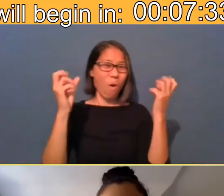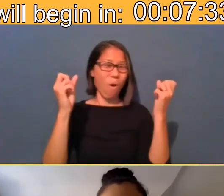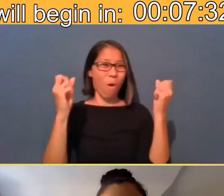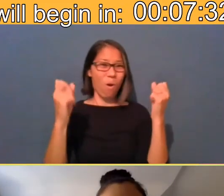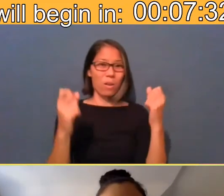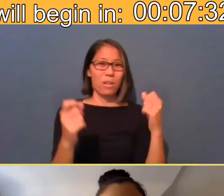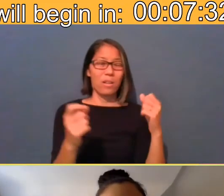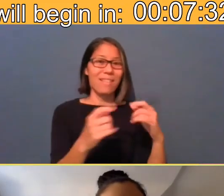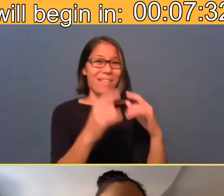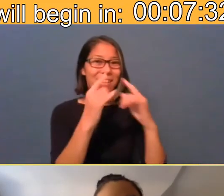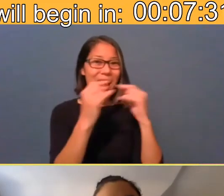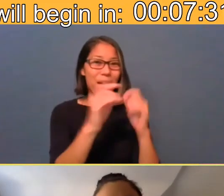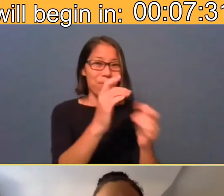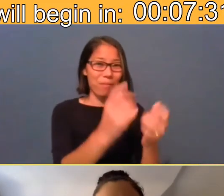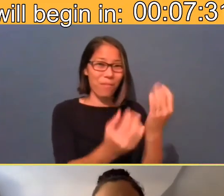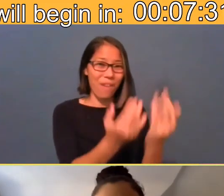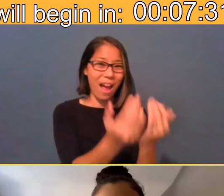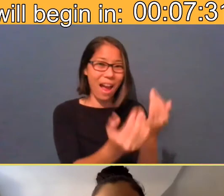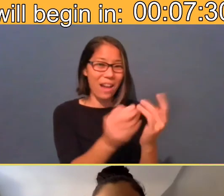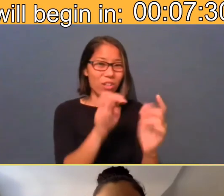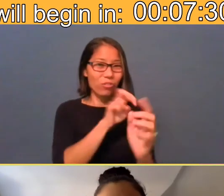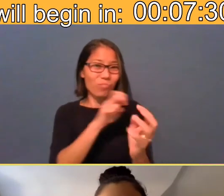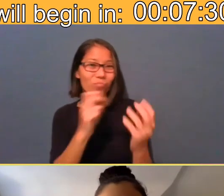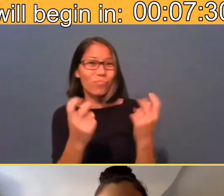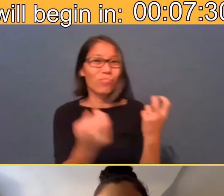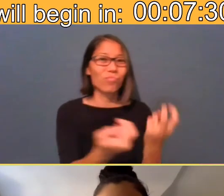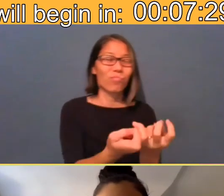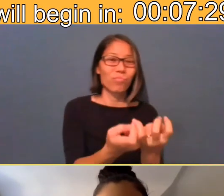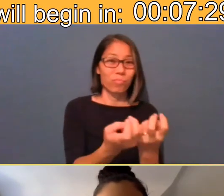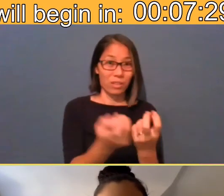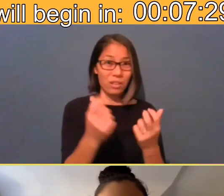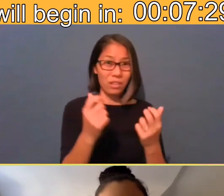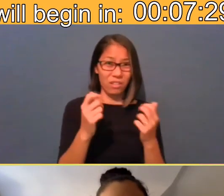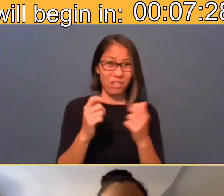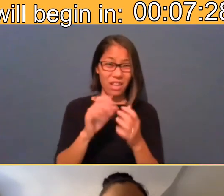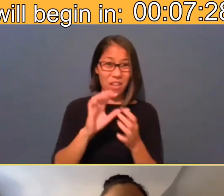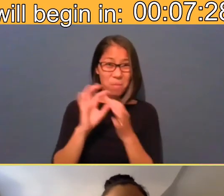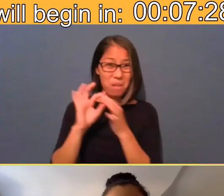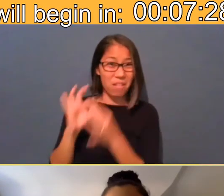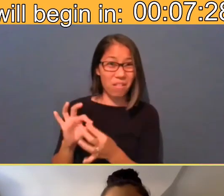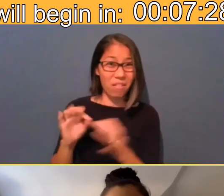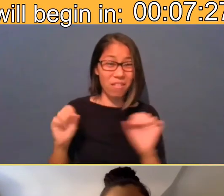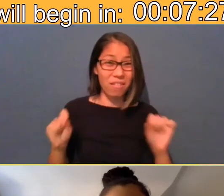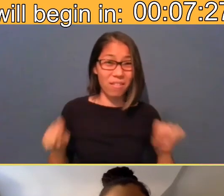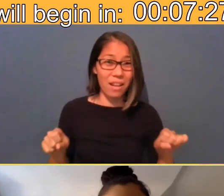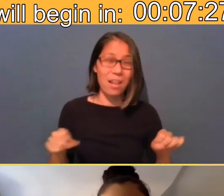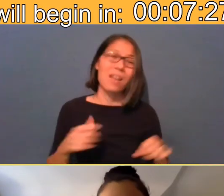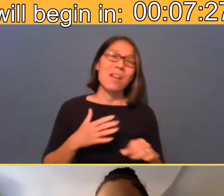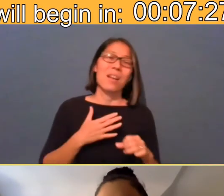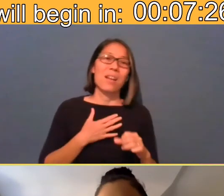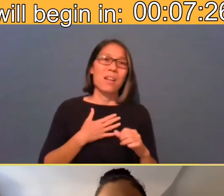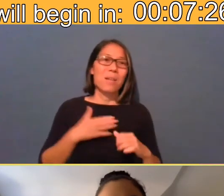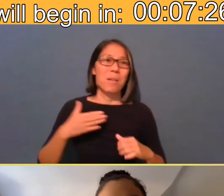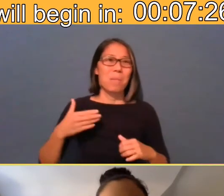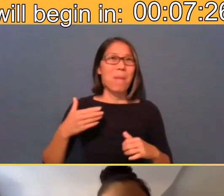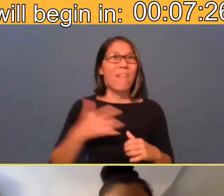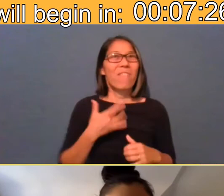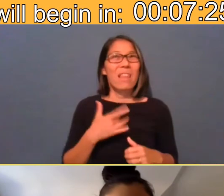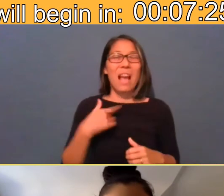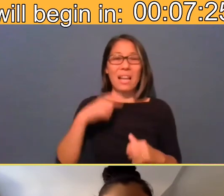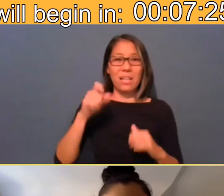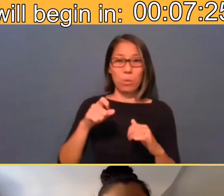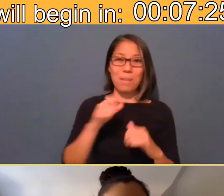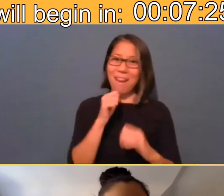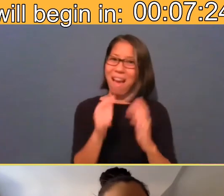translate? My instinct was not to get super technical, to not try to bring in all of the bells and whistles.